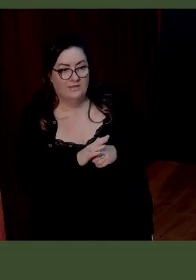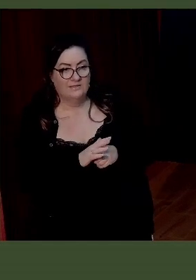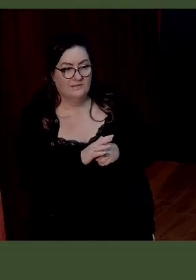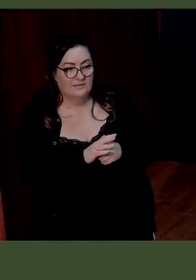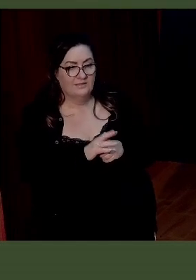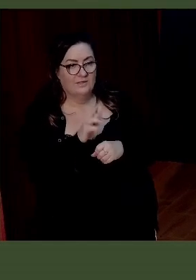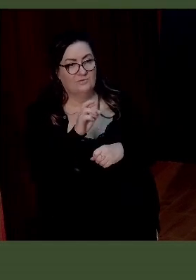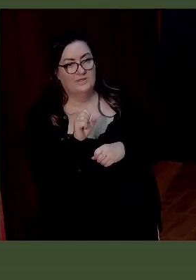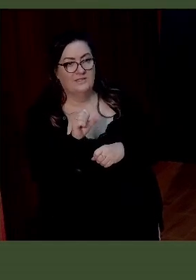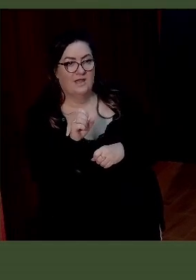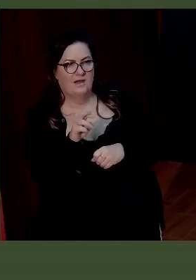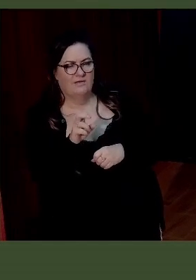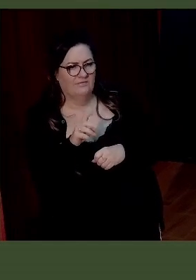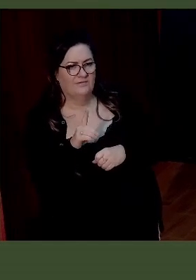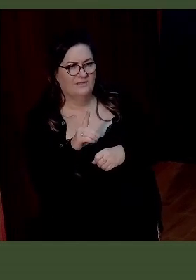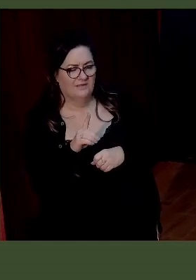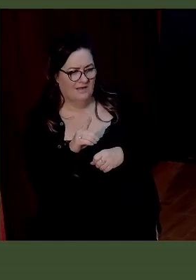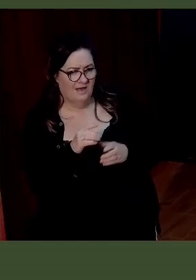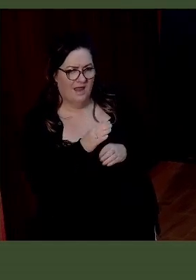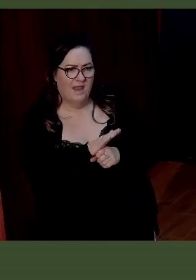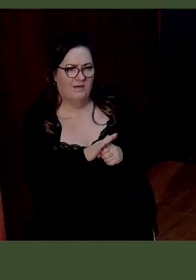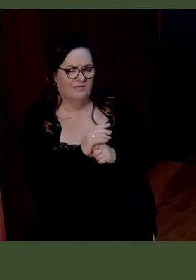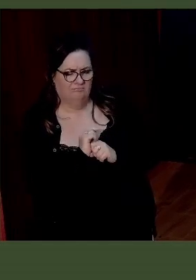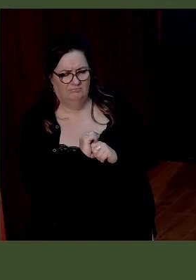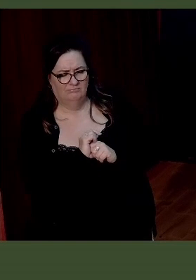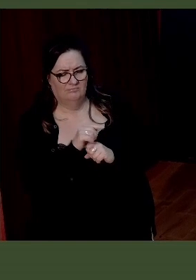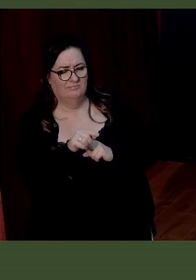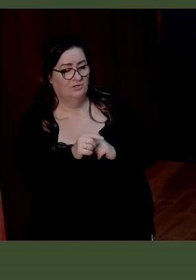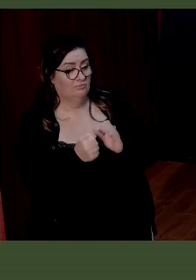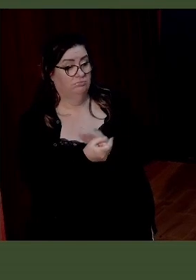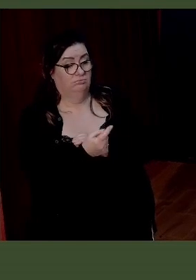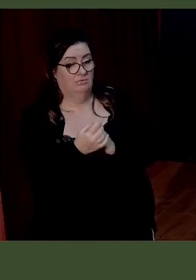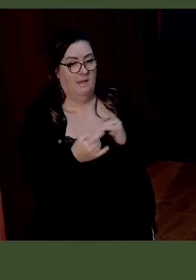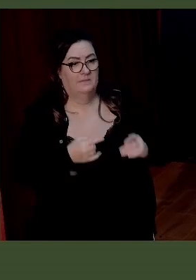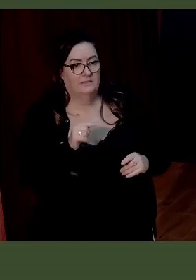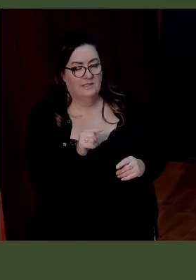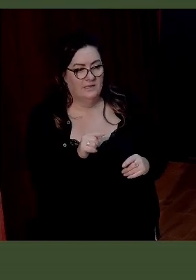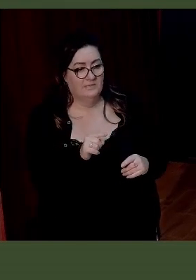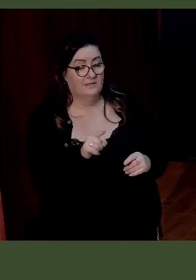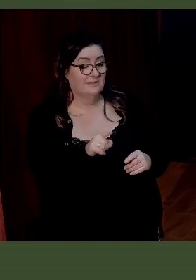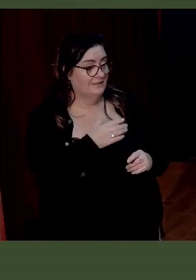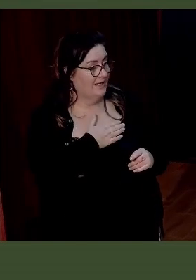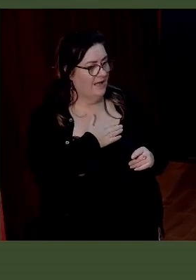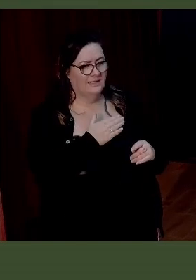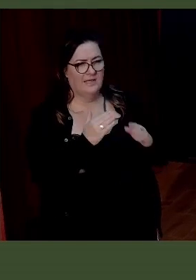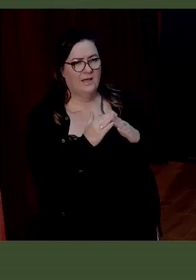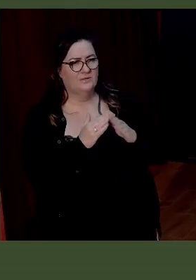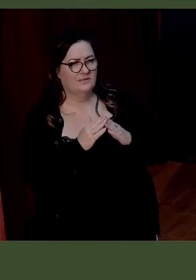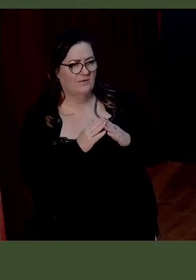were a concept which they came upon by accident, whereby in their social housing schemes, they liked houses of